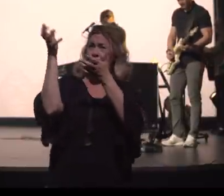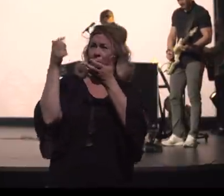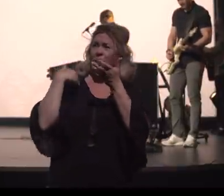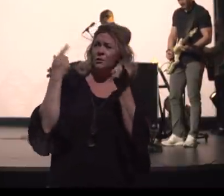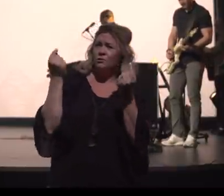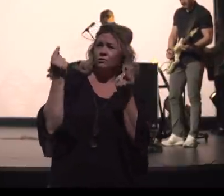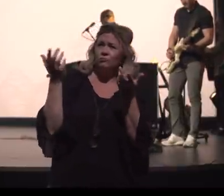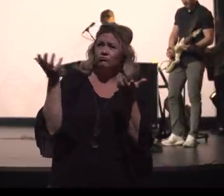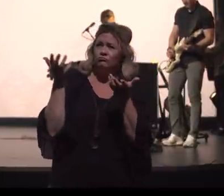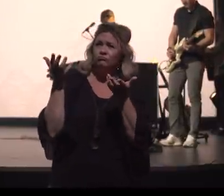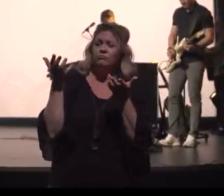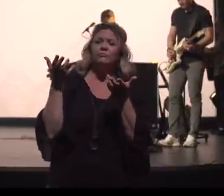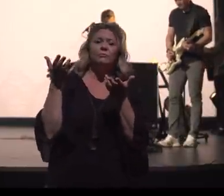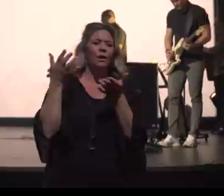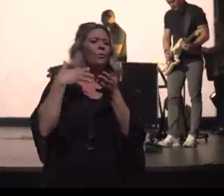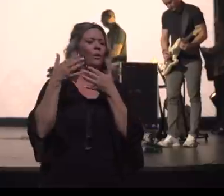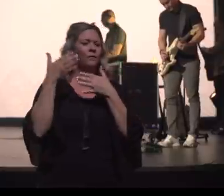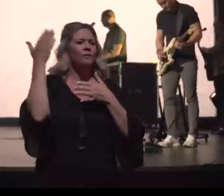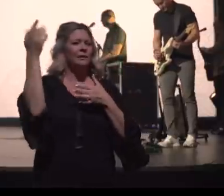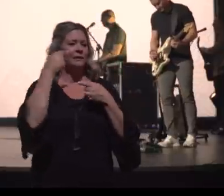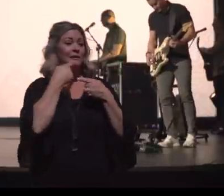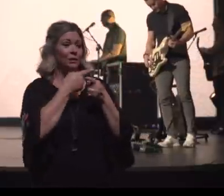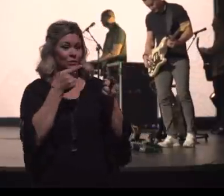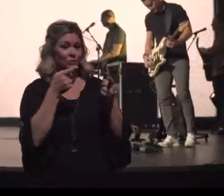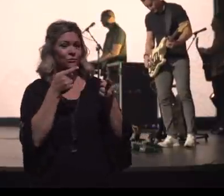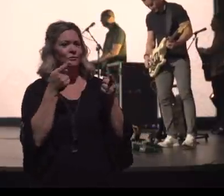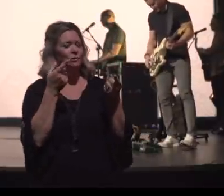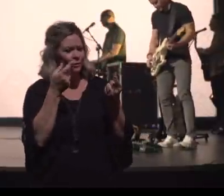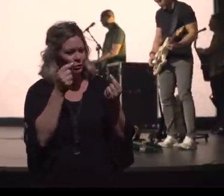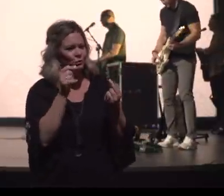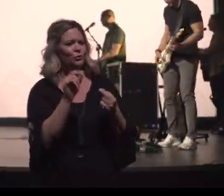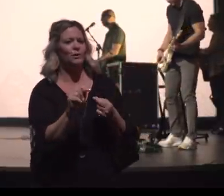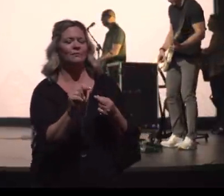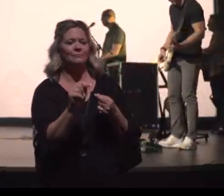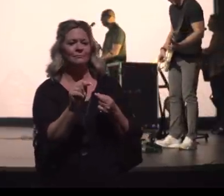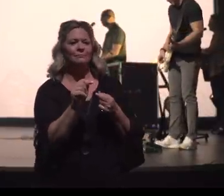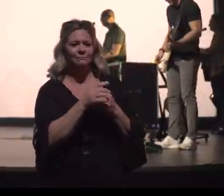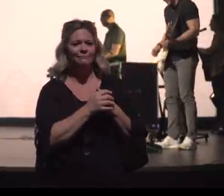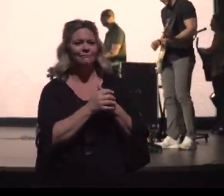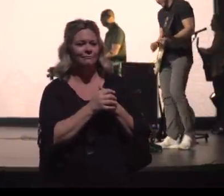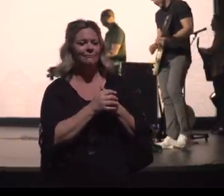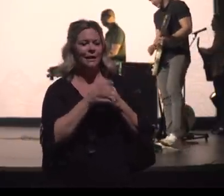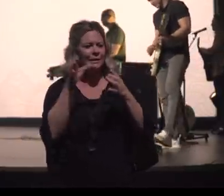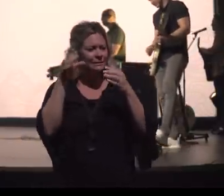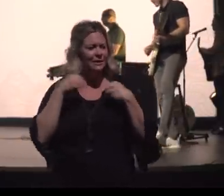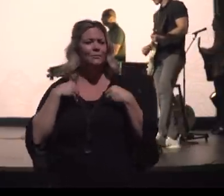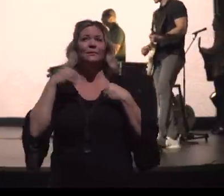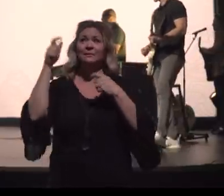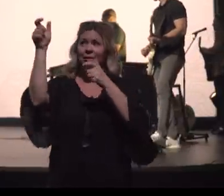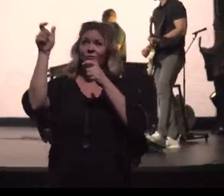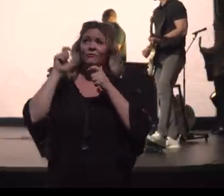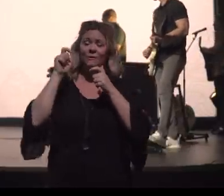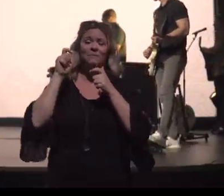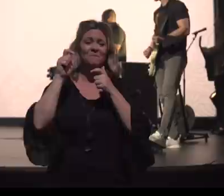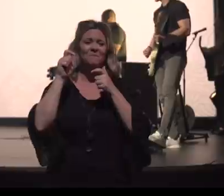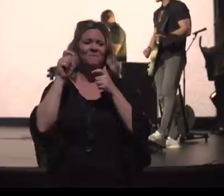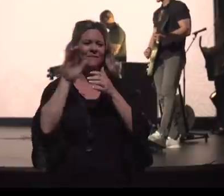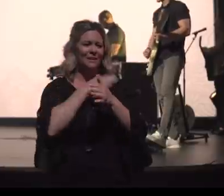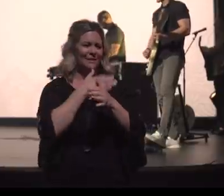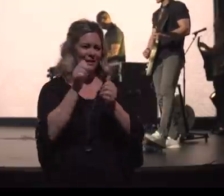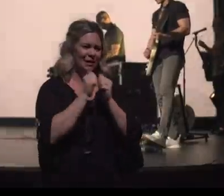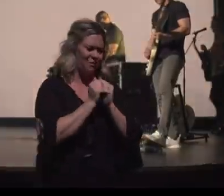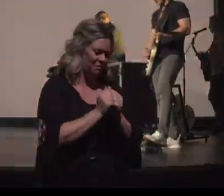God tells you to do, you simply do it. You simply do it. You accept the gift. Let's sing